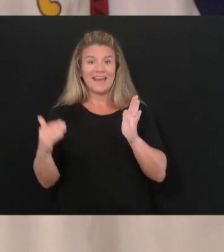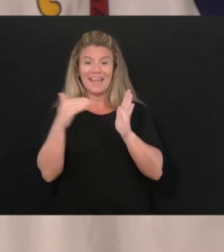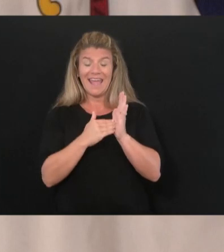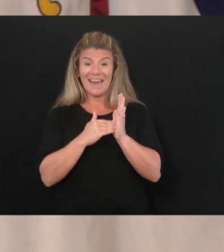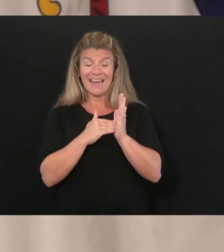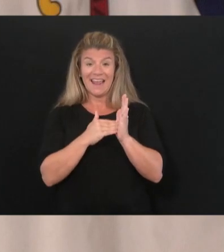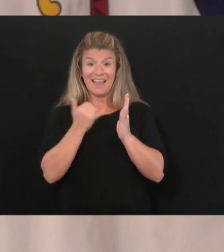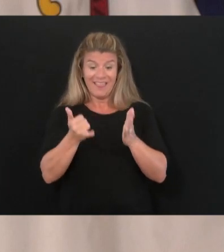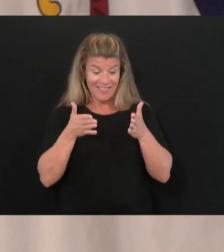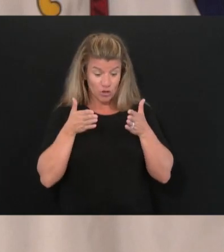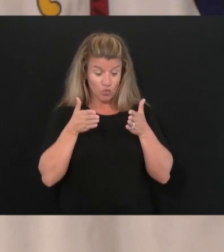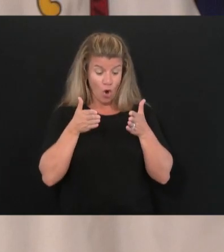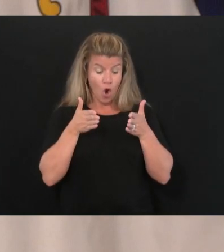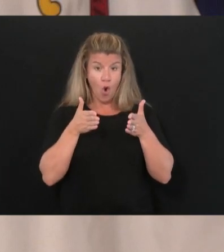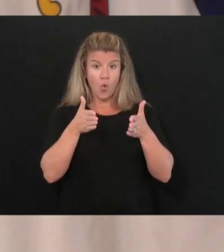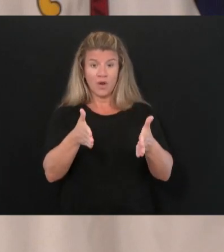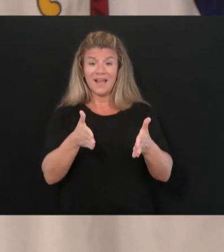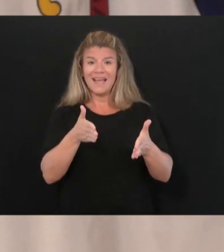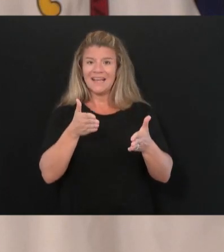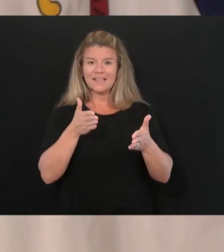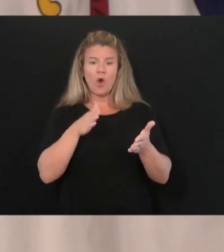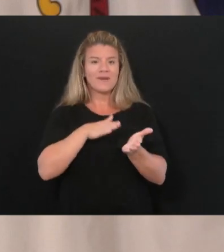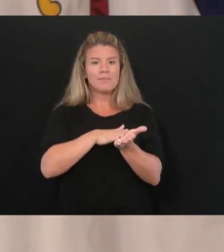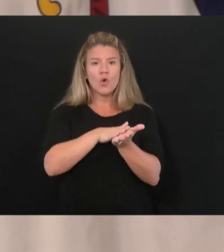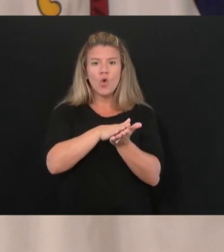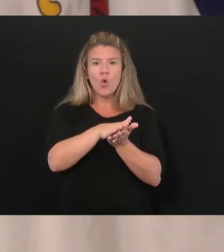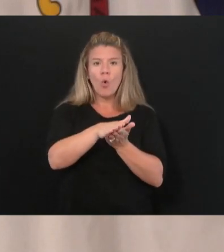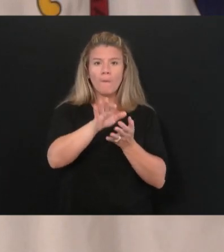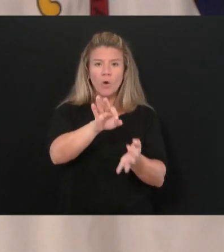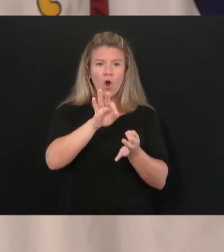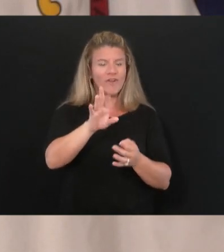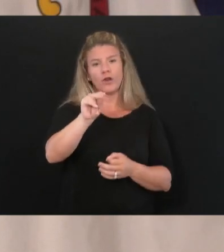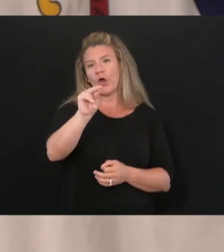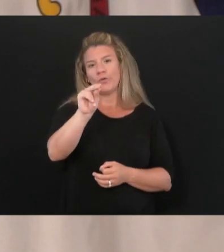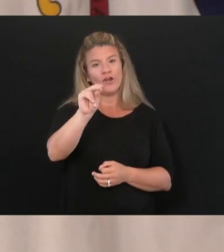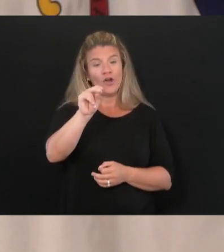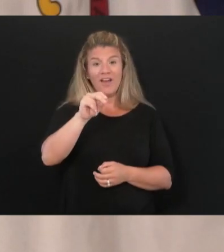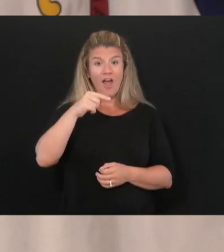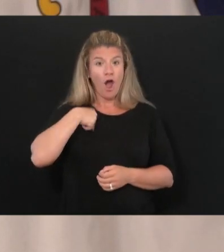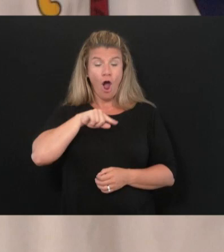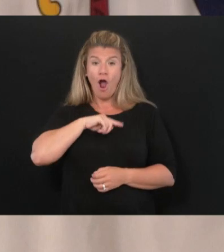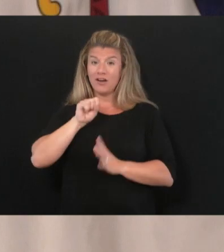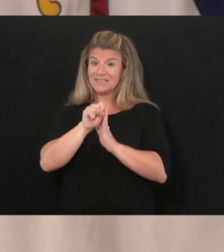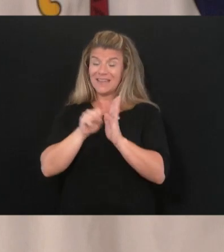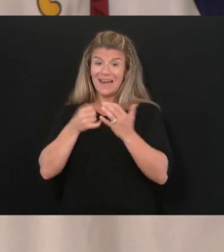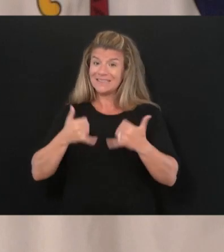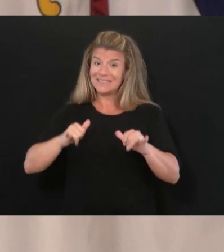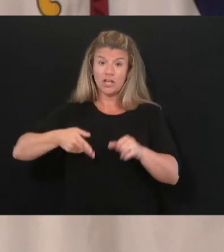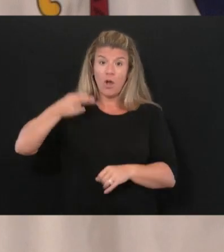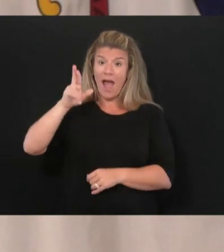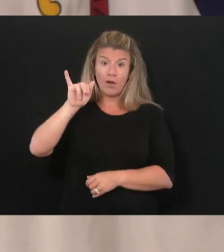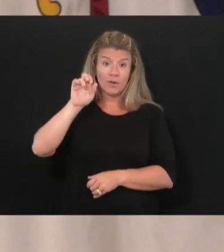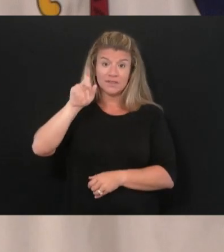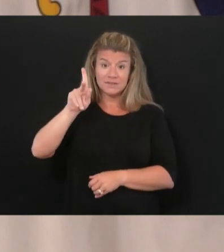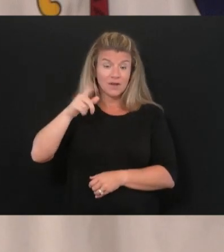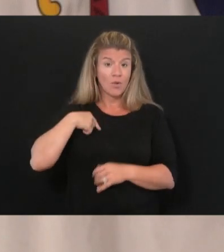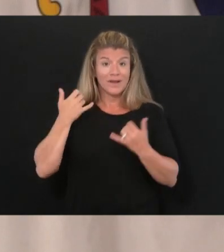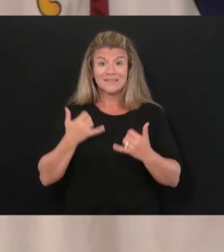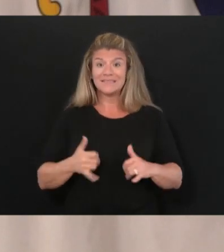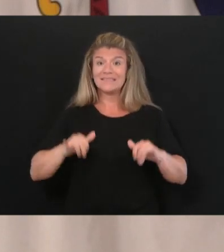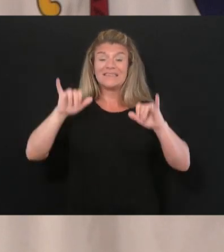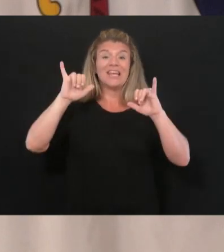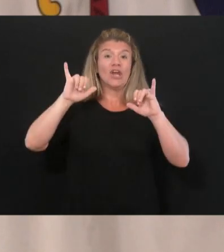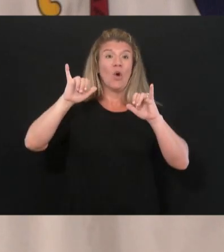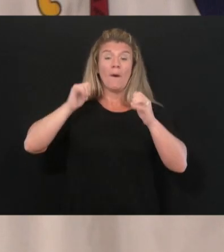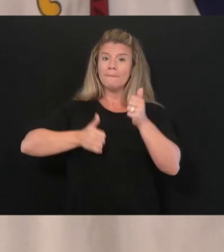road could still be bumpy. And we are the most vulnerable of all states. And absolutely, without